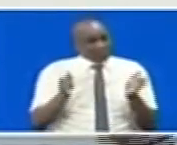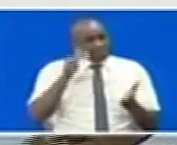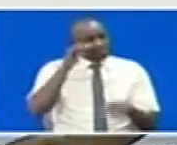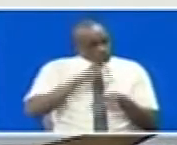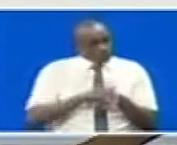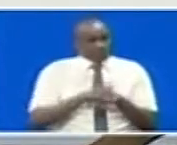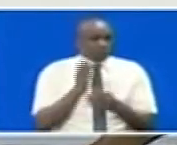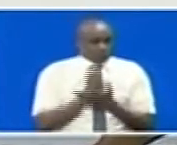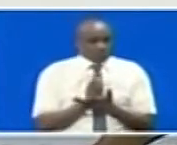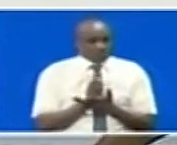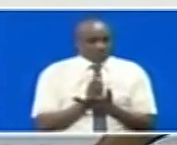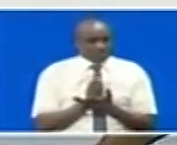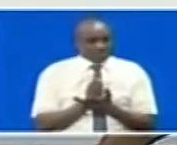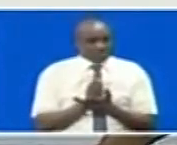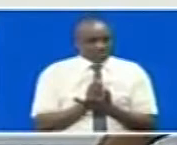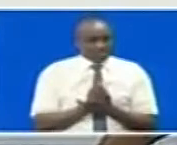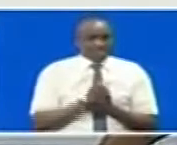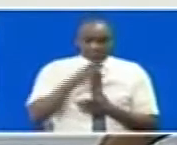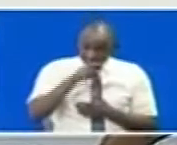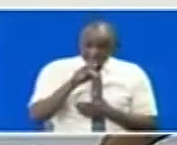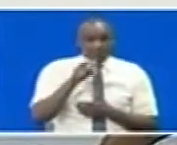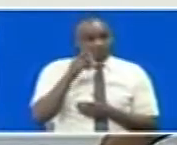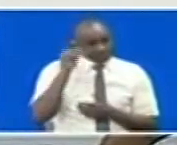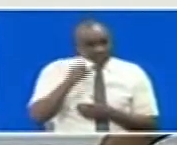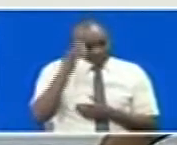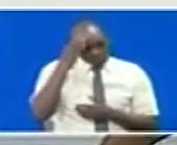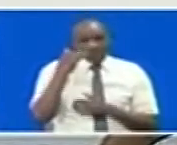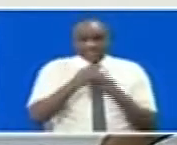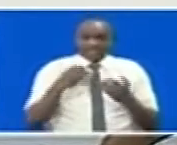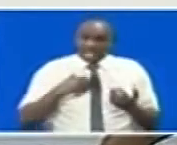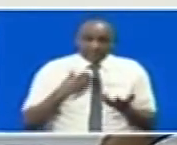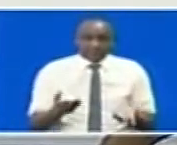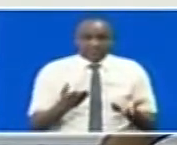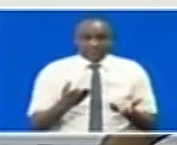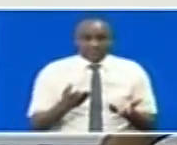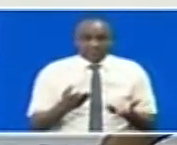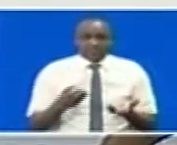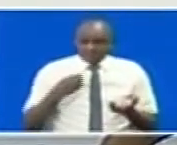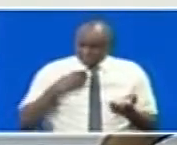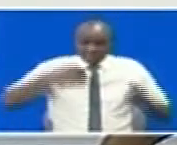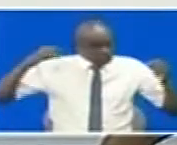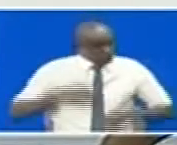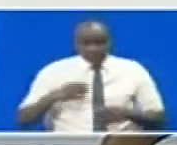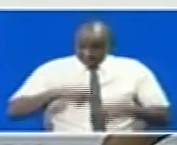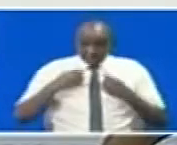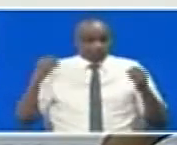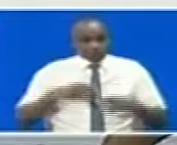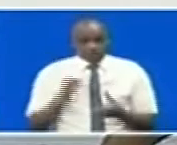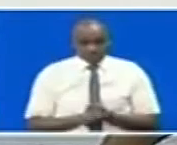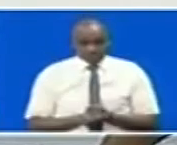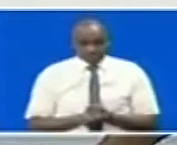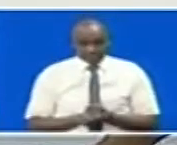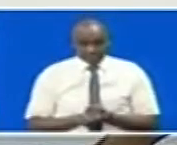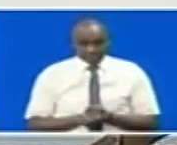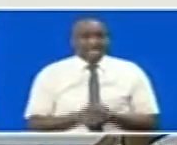think that they live in another country and another planet. I am shocked. All right, let's